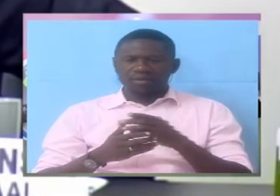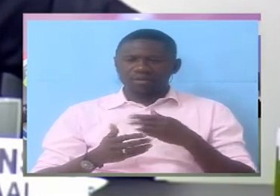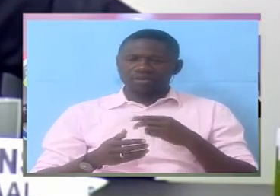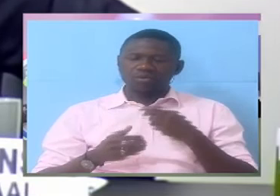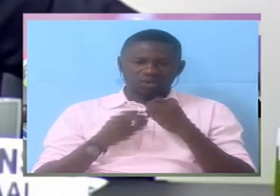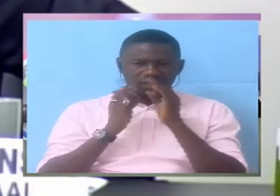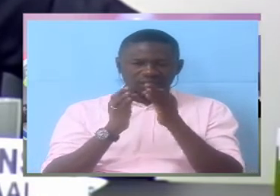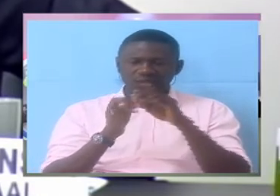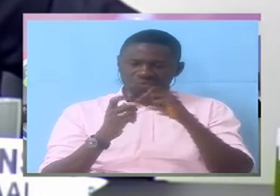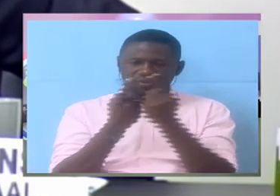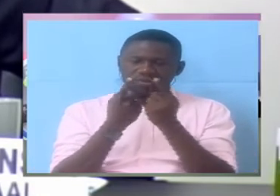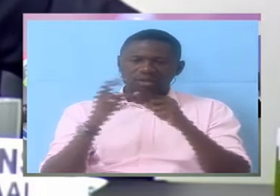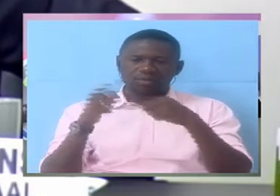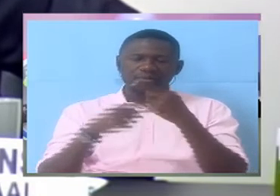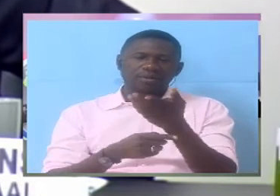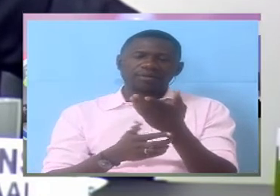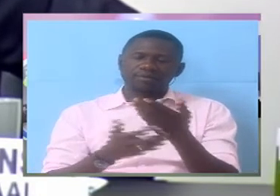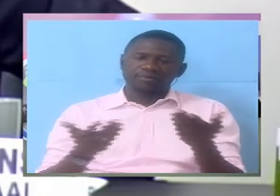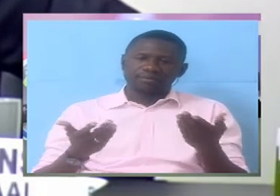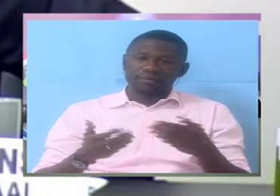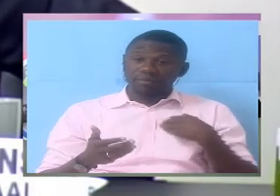anybody?